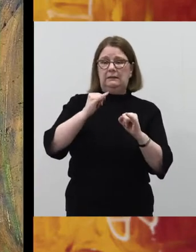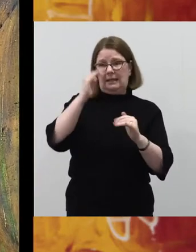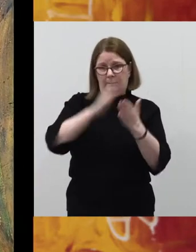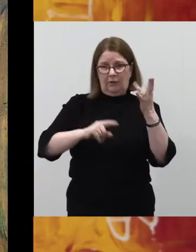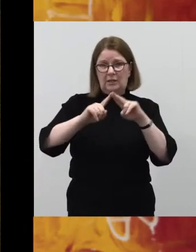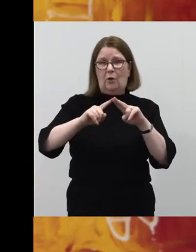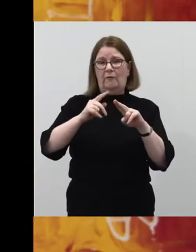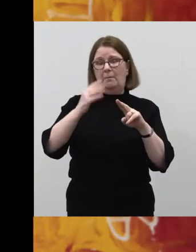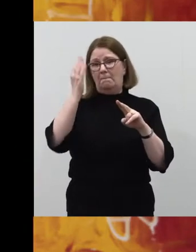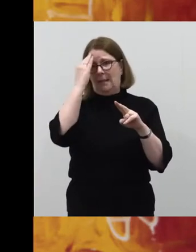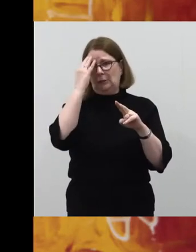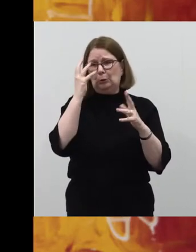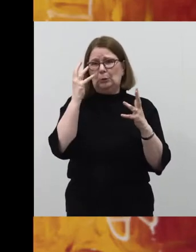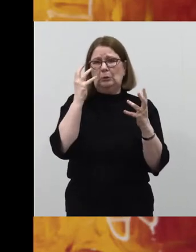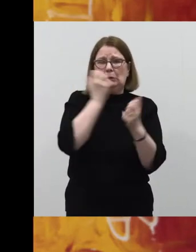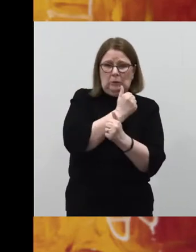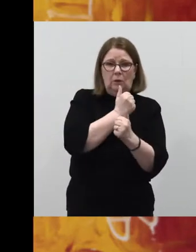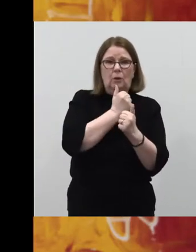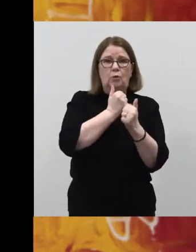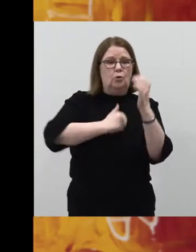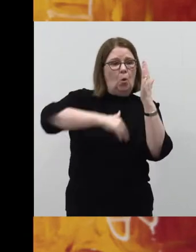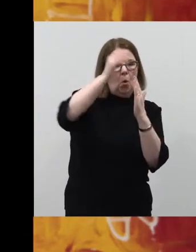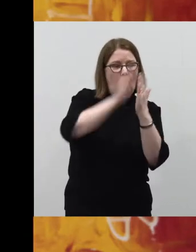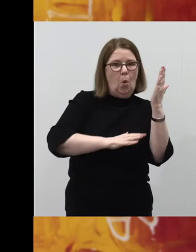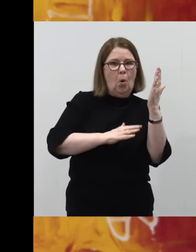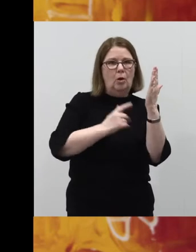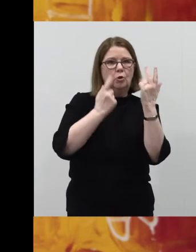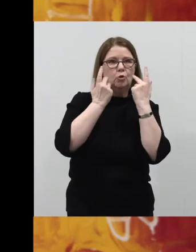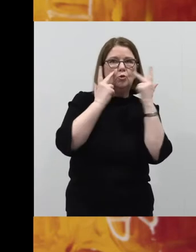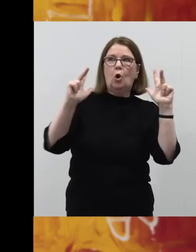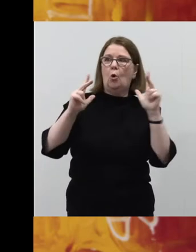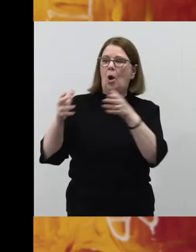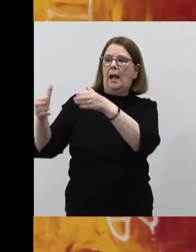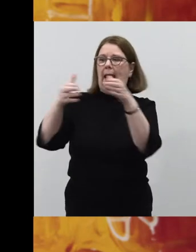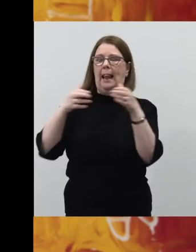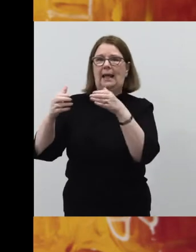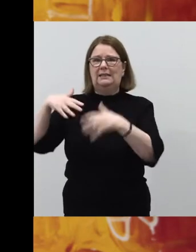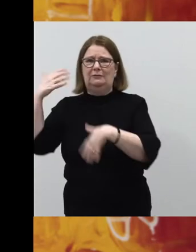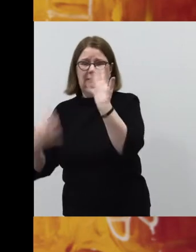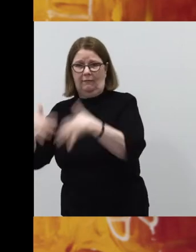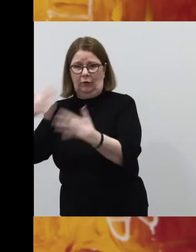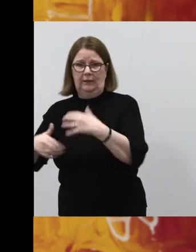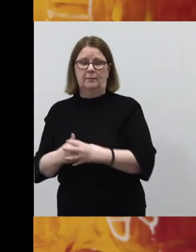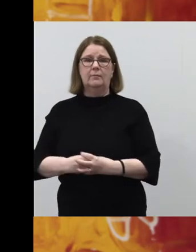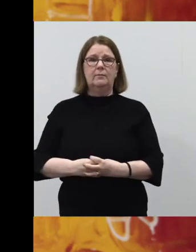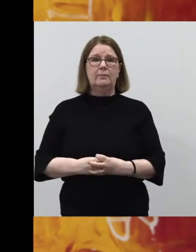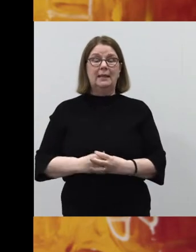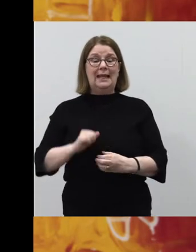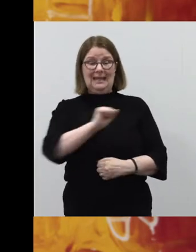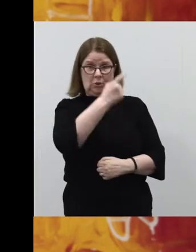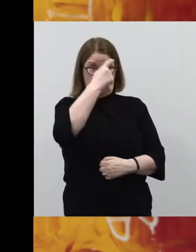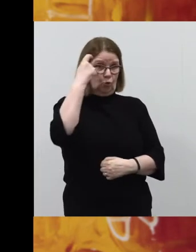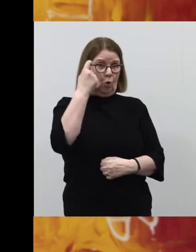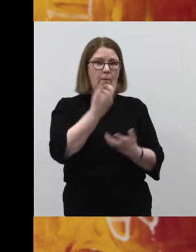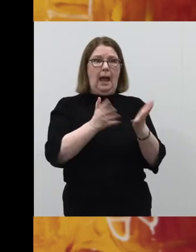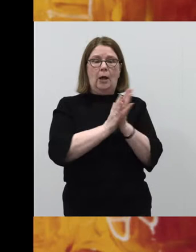the volcano Krakatoa in Indonesia in 1883, which threw so much dust and rock and detritus into the